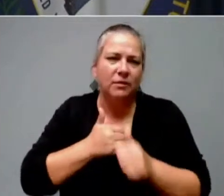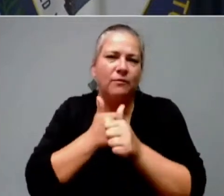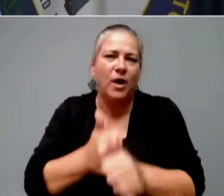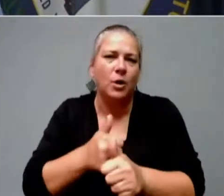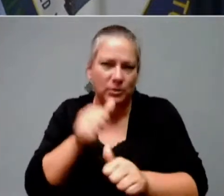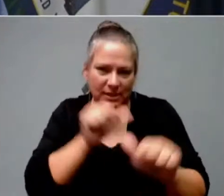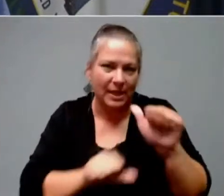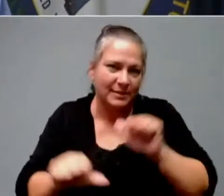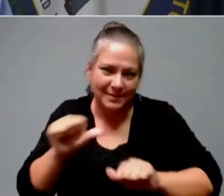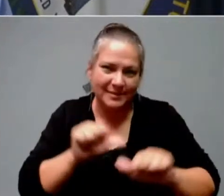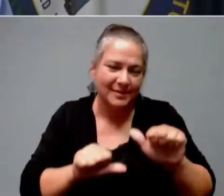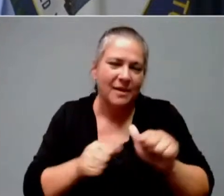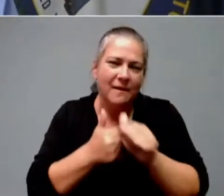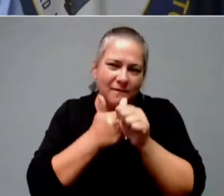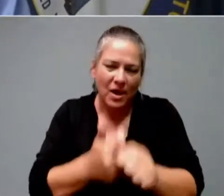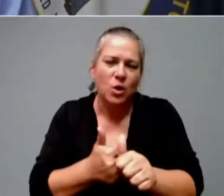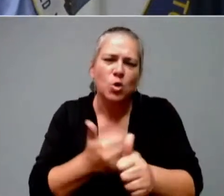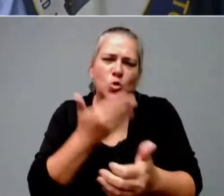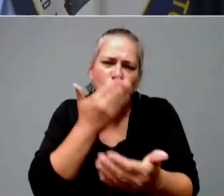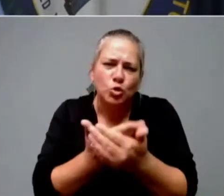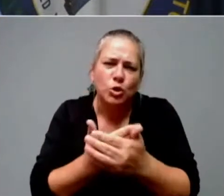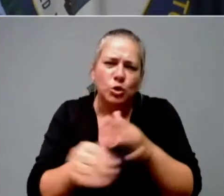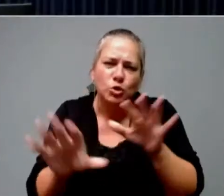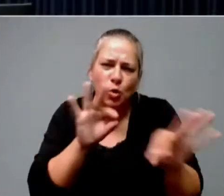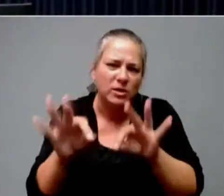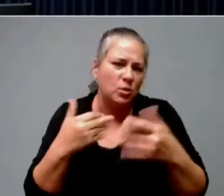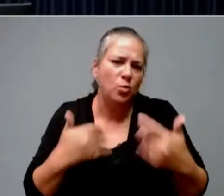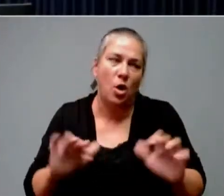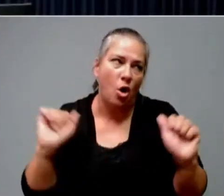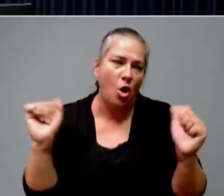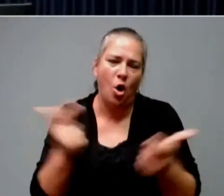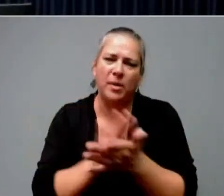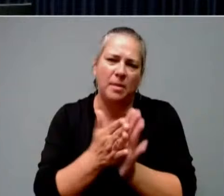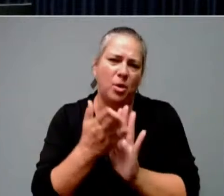to make good choices so that we all don't get hurt by this. Thank you.